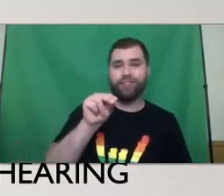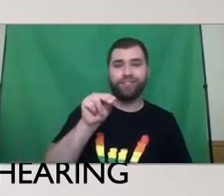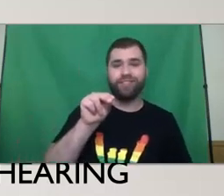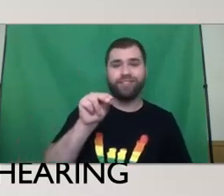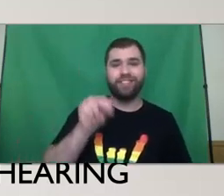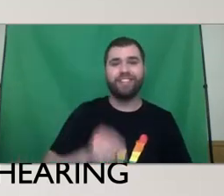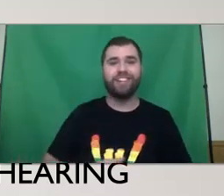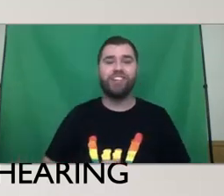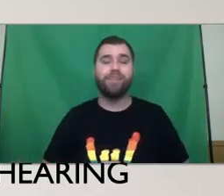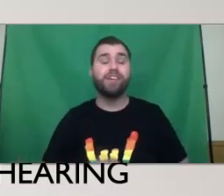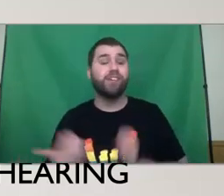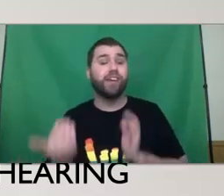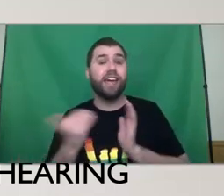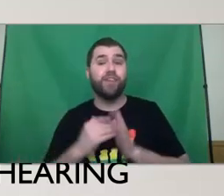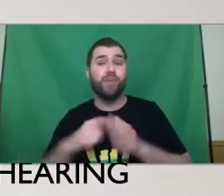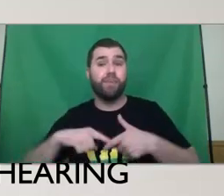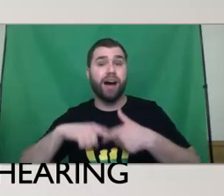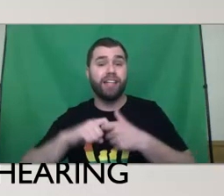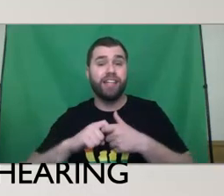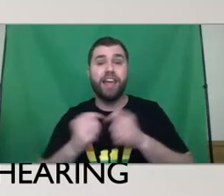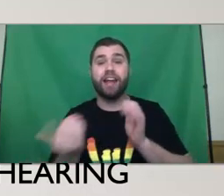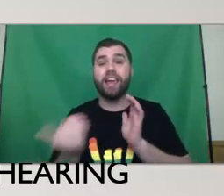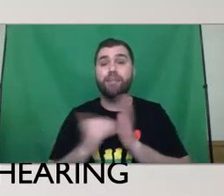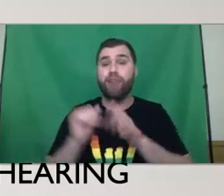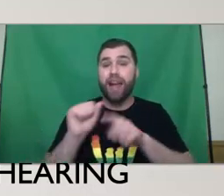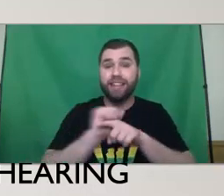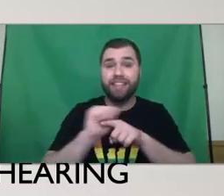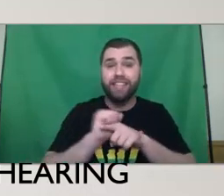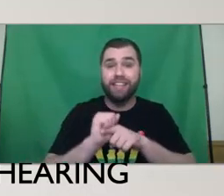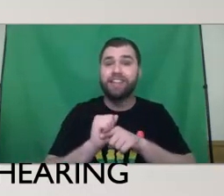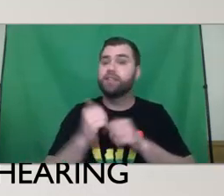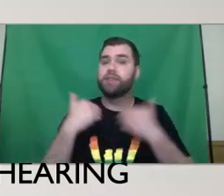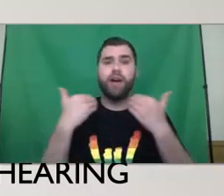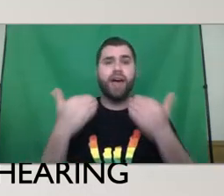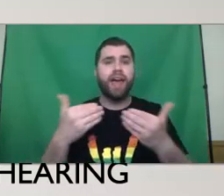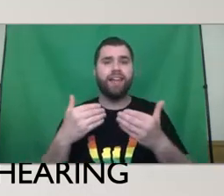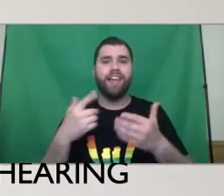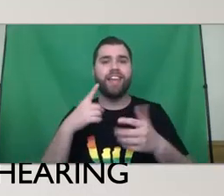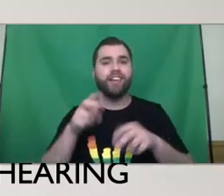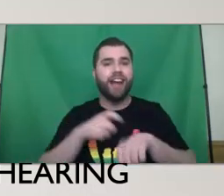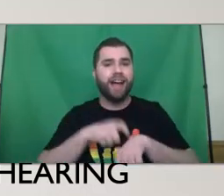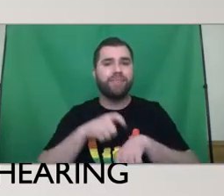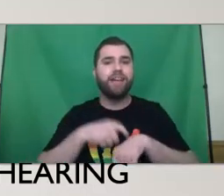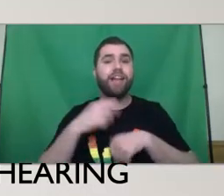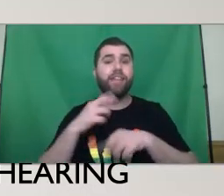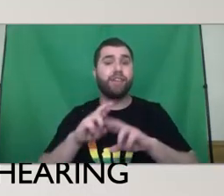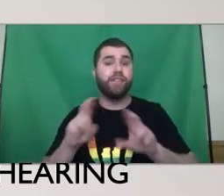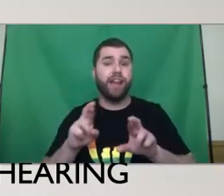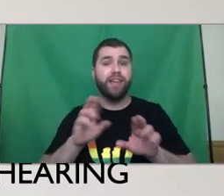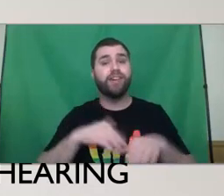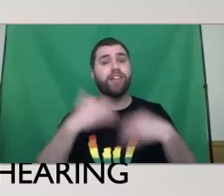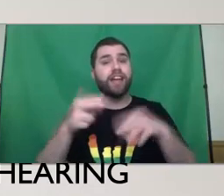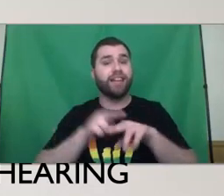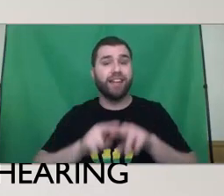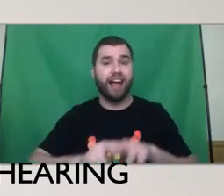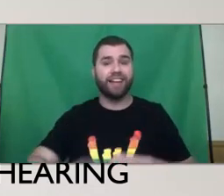no. Good job. So again, if you want to pause this and again practice these, go ahead and take your time. And then when you're ready,